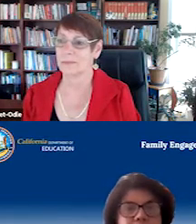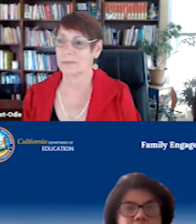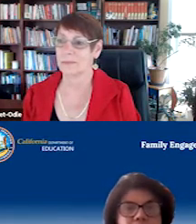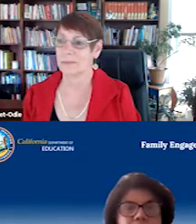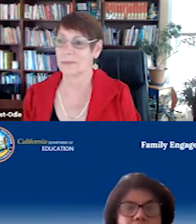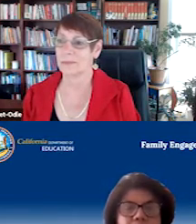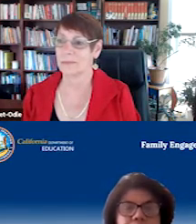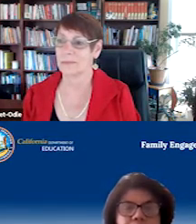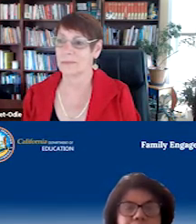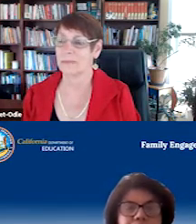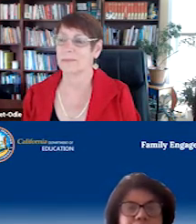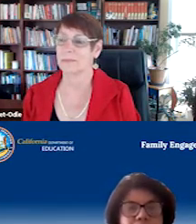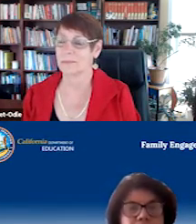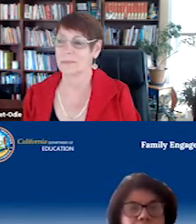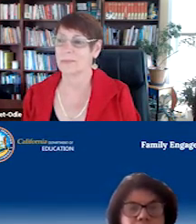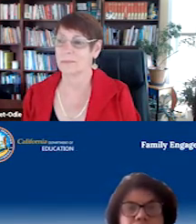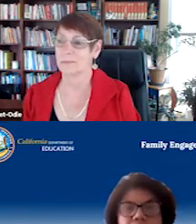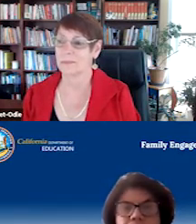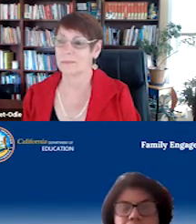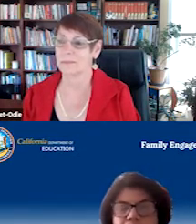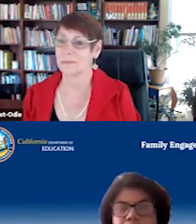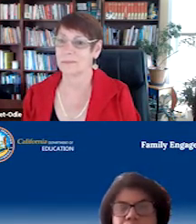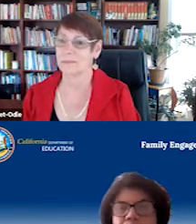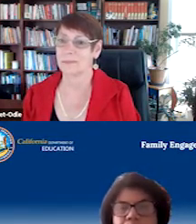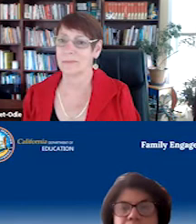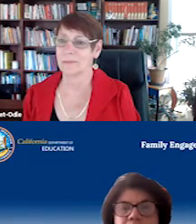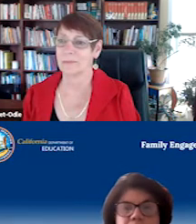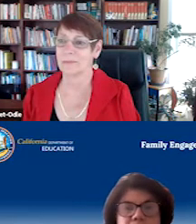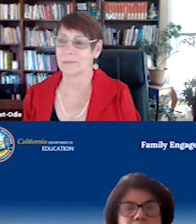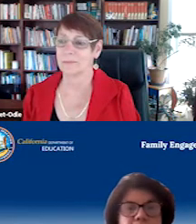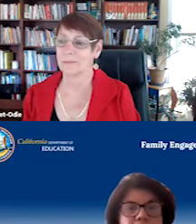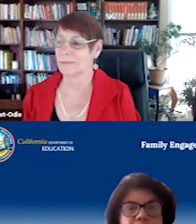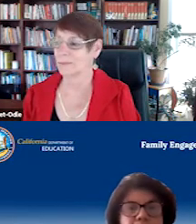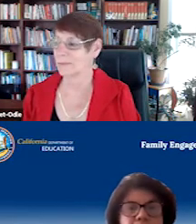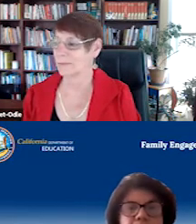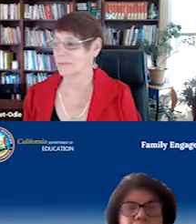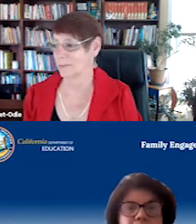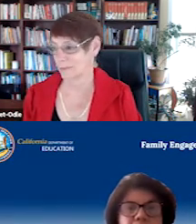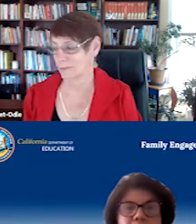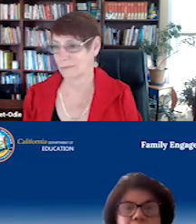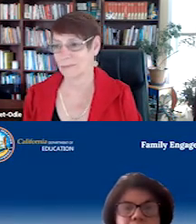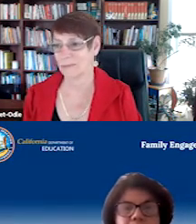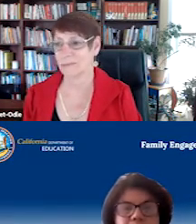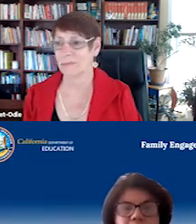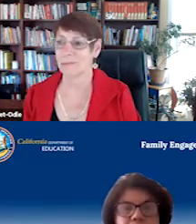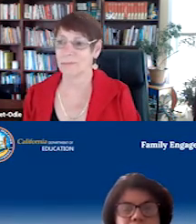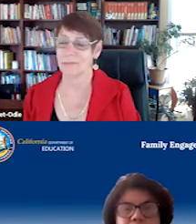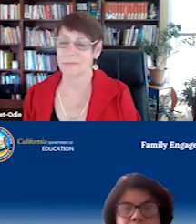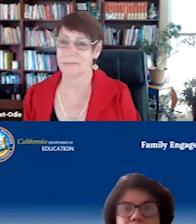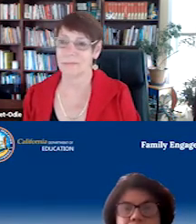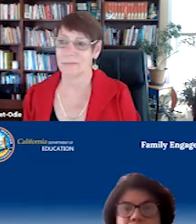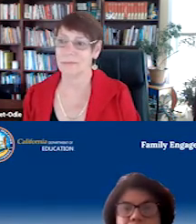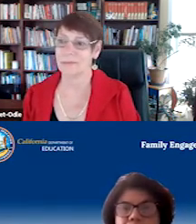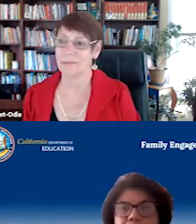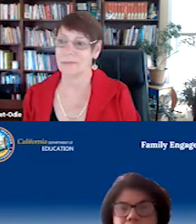C family outcomes. SEEDS partners with CDE and related contracts and projects in an effort to improve outcomes for students with